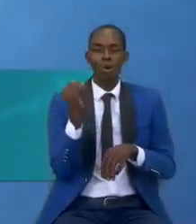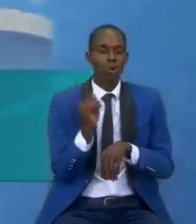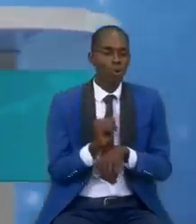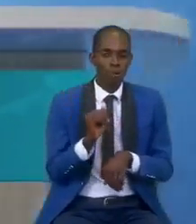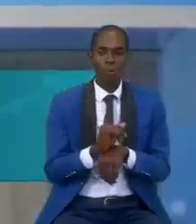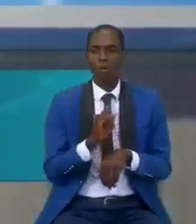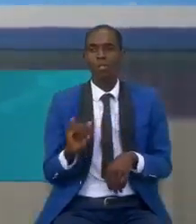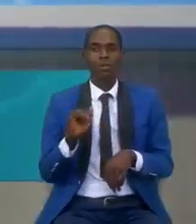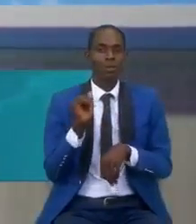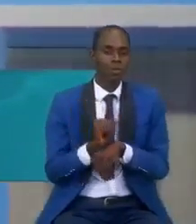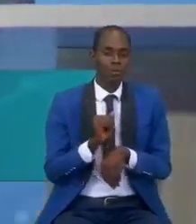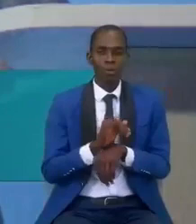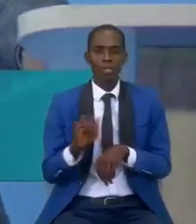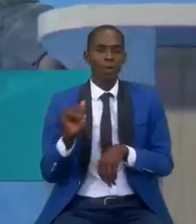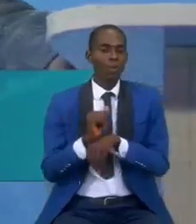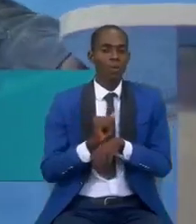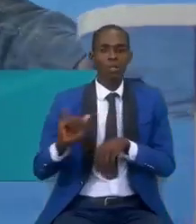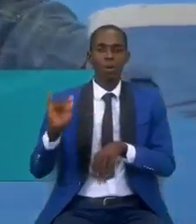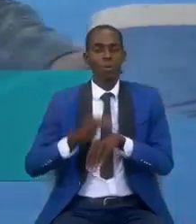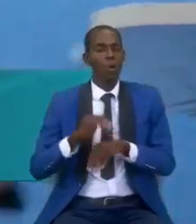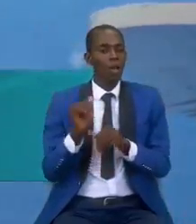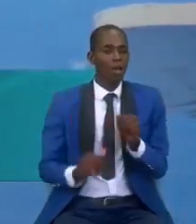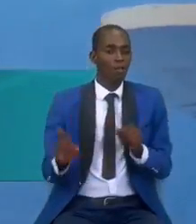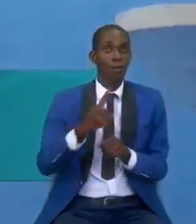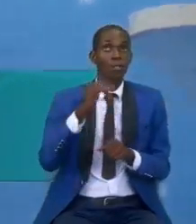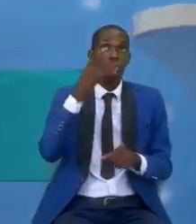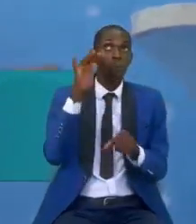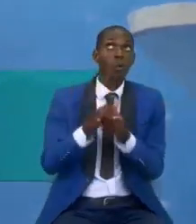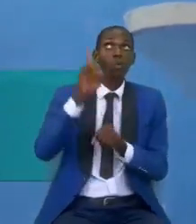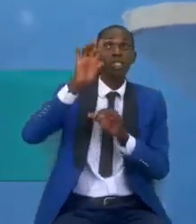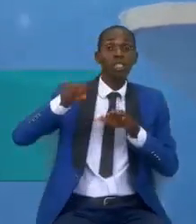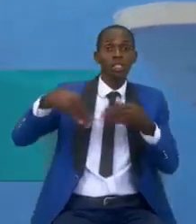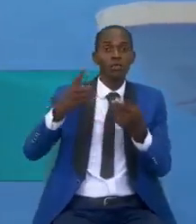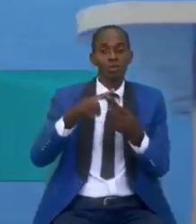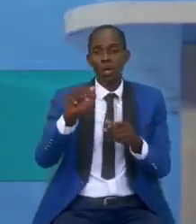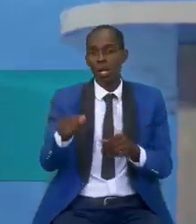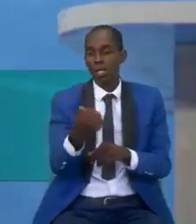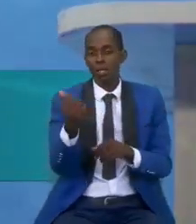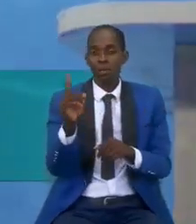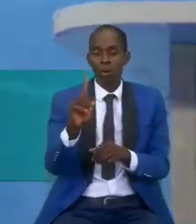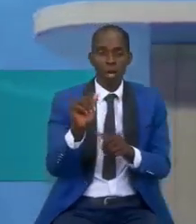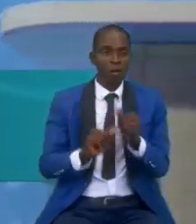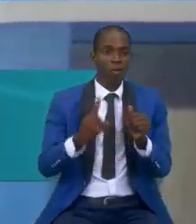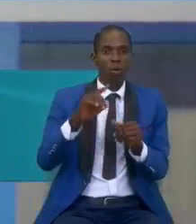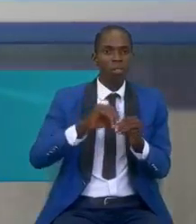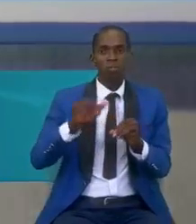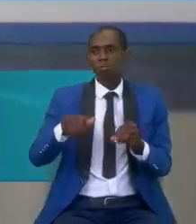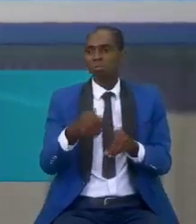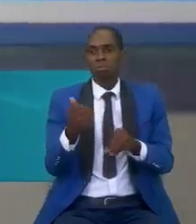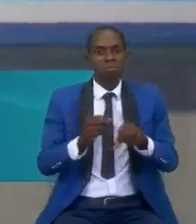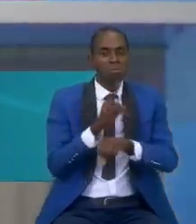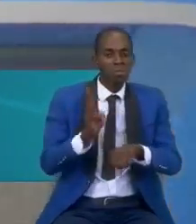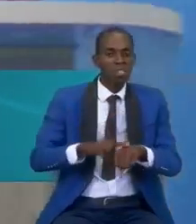to anyone in any nation, in any continent, in any city, anywhere, he fulfills the promise.